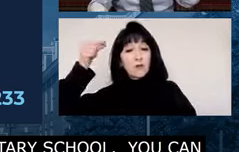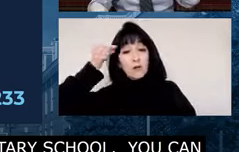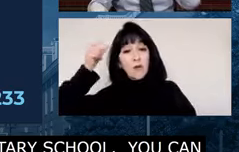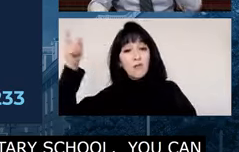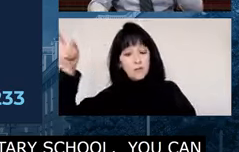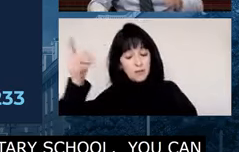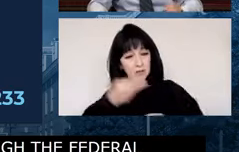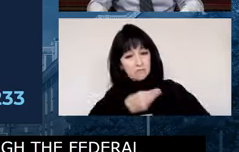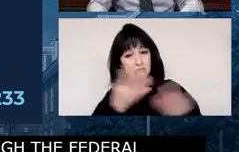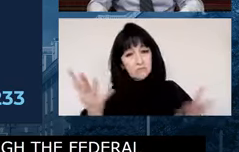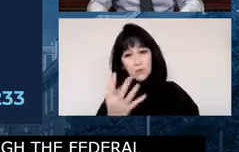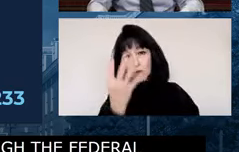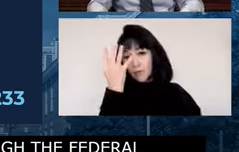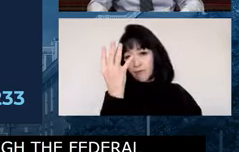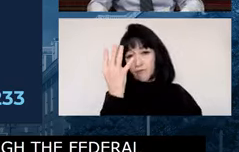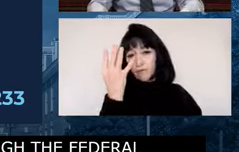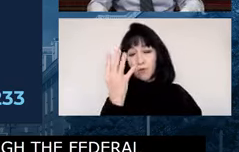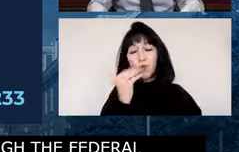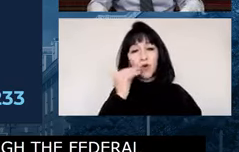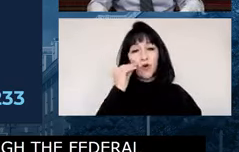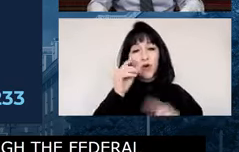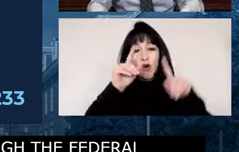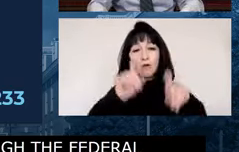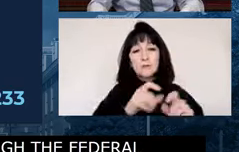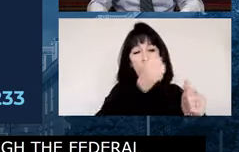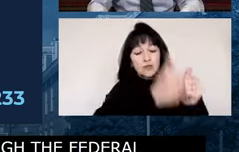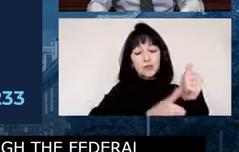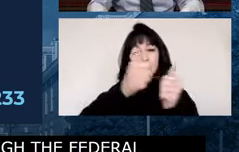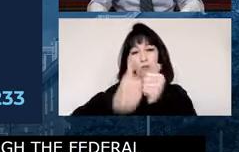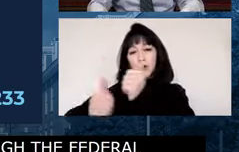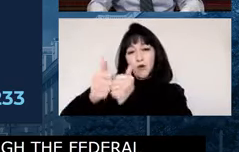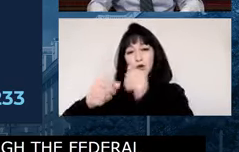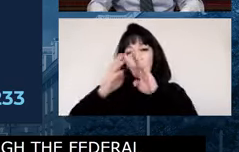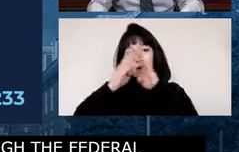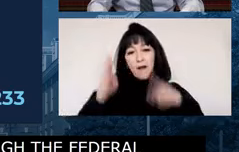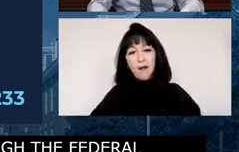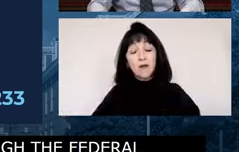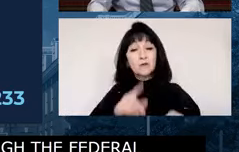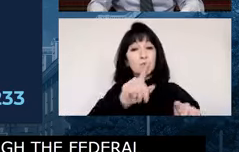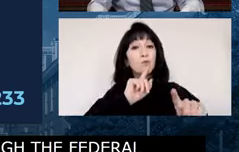household. You just you can order them online at